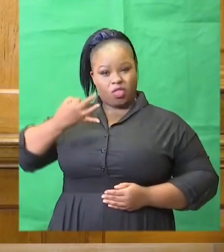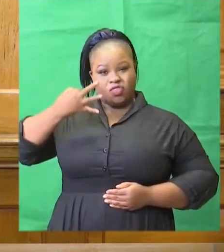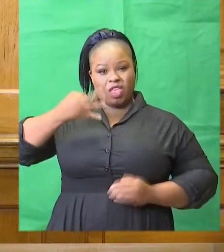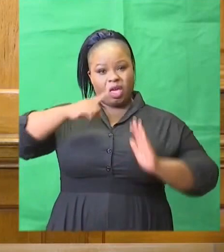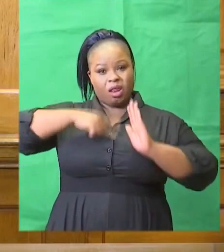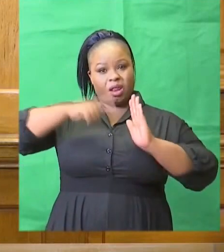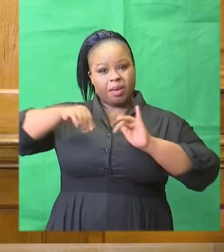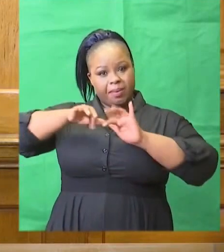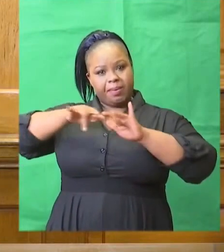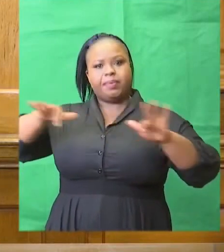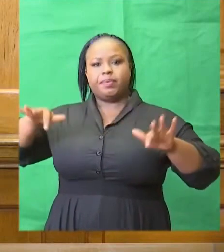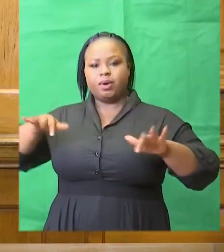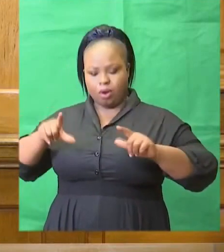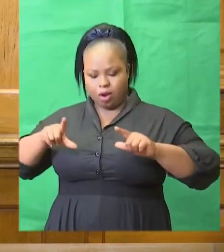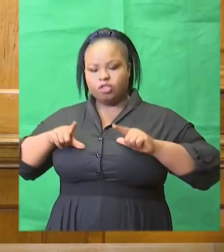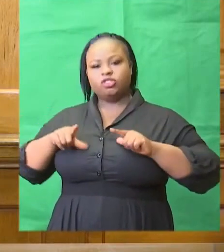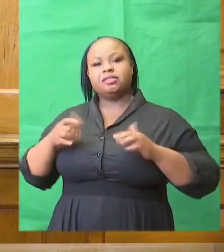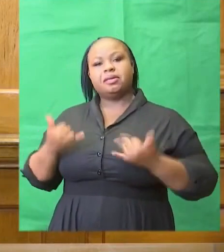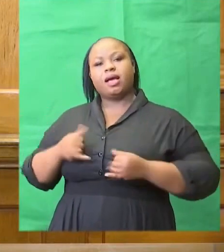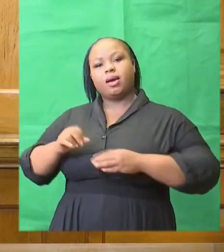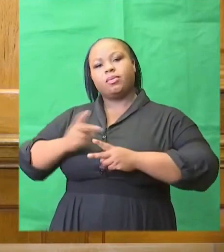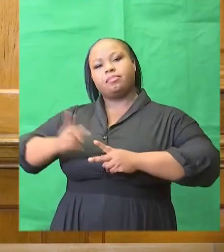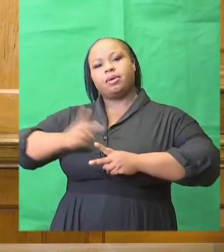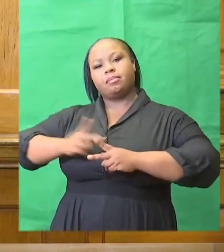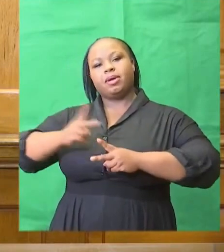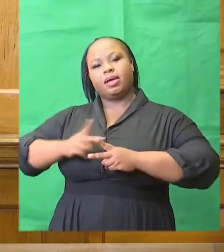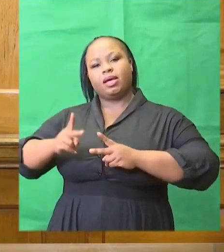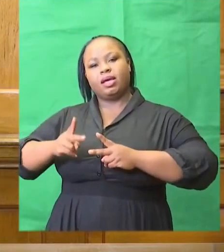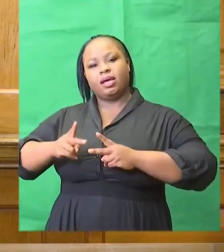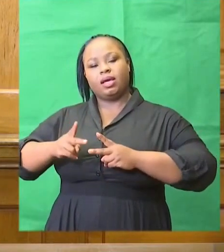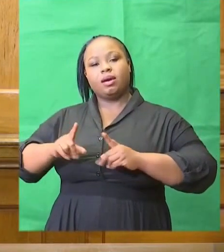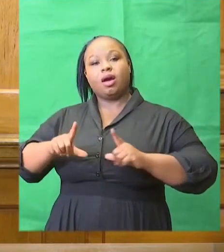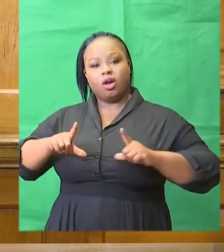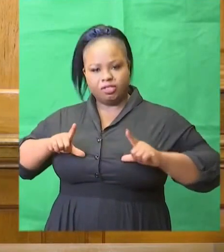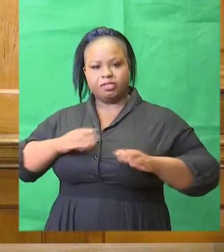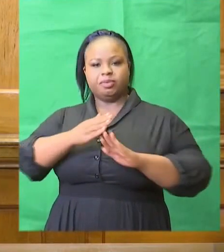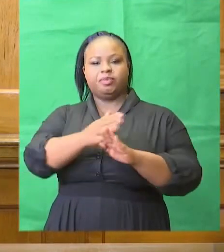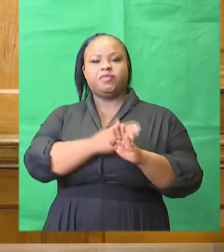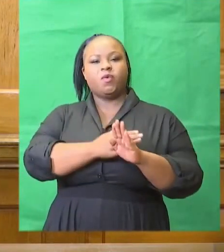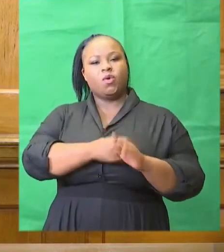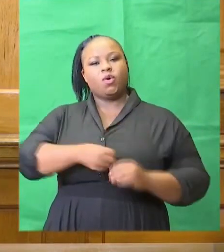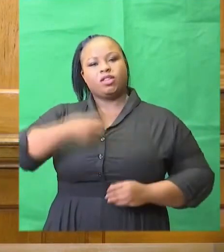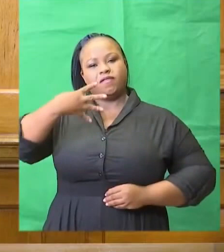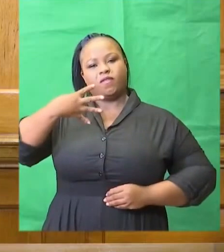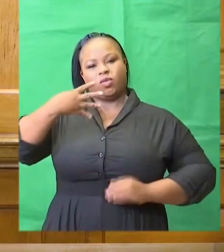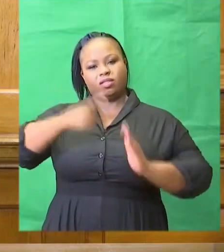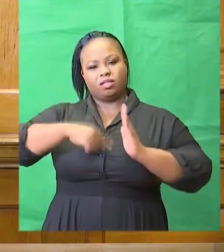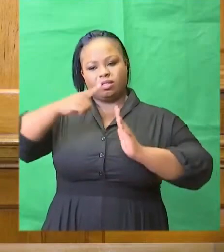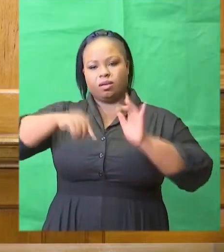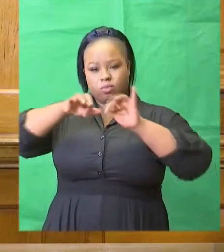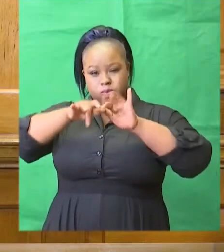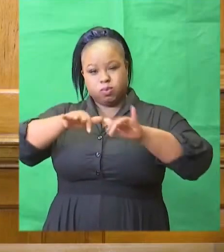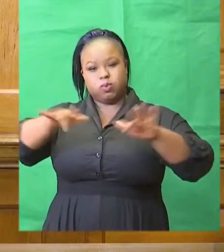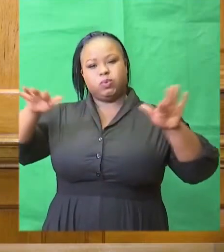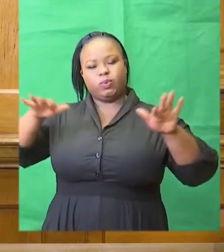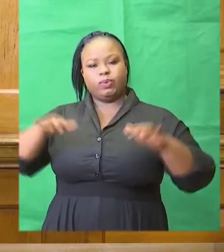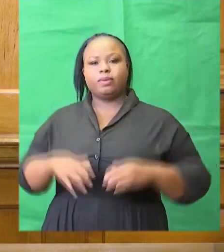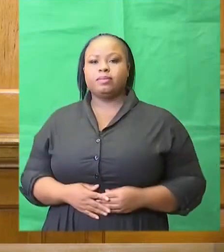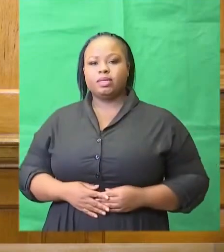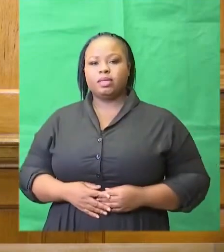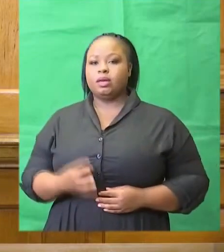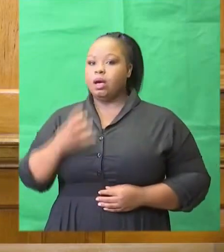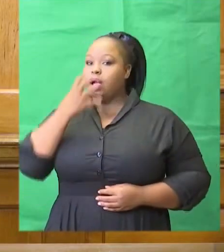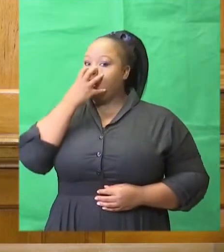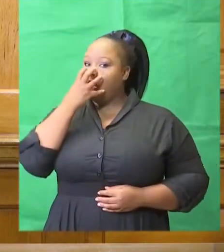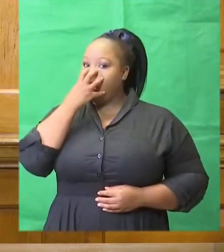COVID-19 are planned and prepared for the fourth wave. We are also working to ensure that